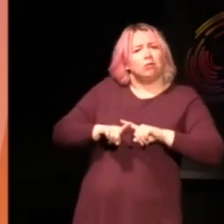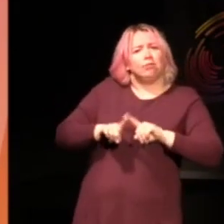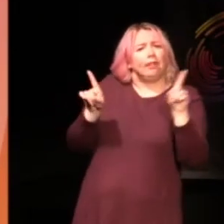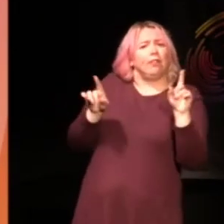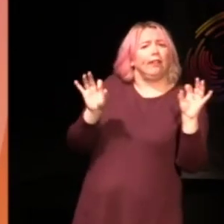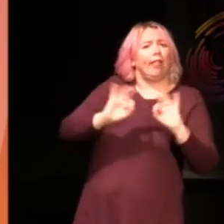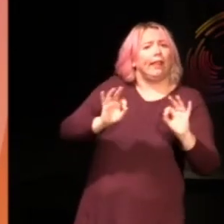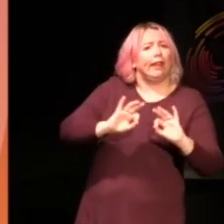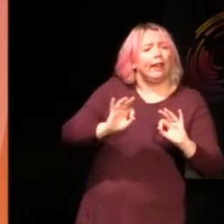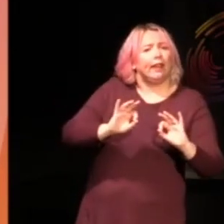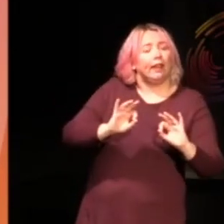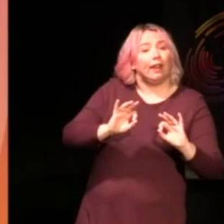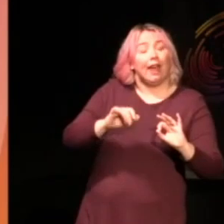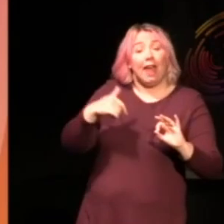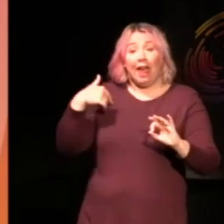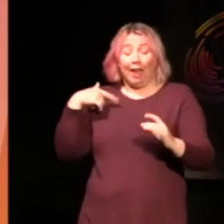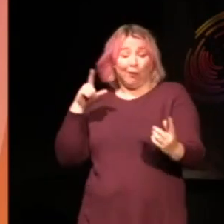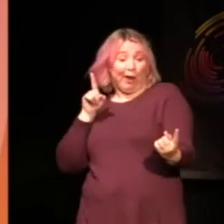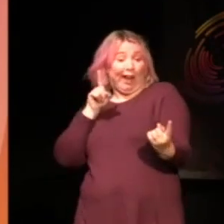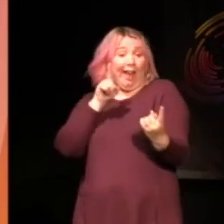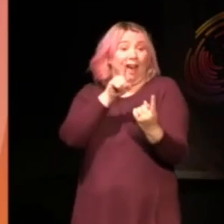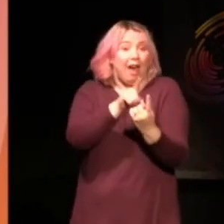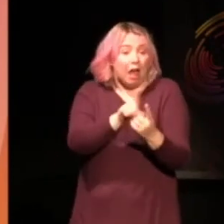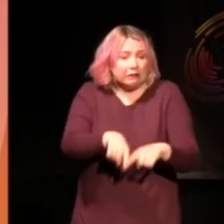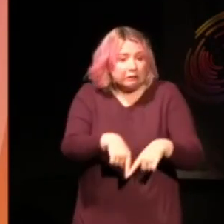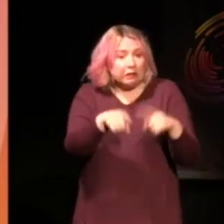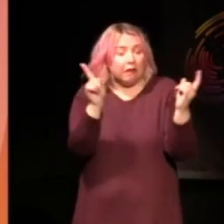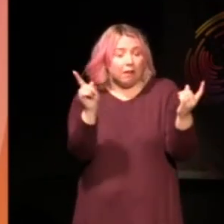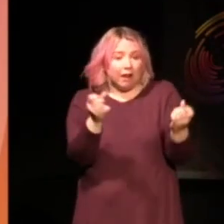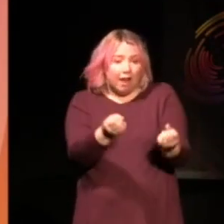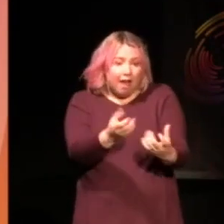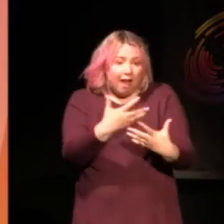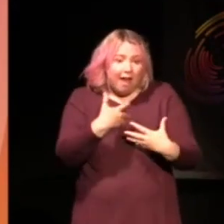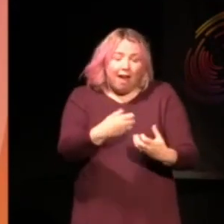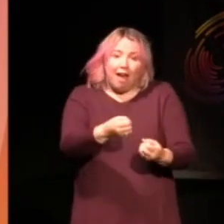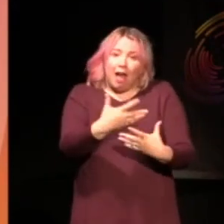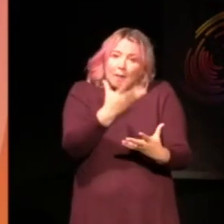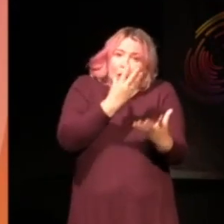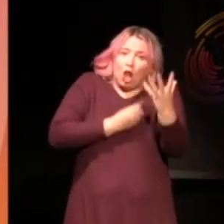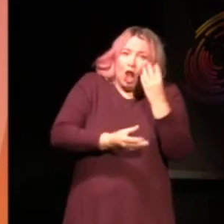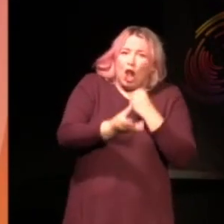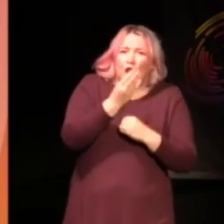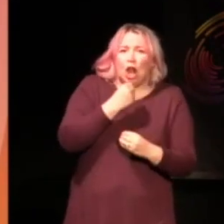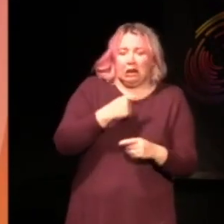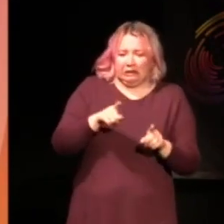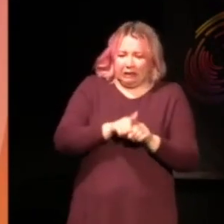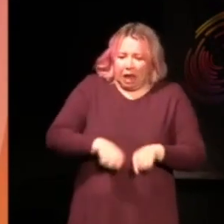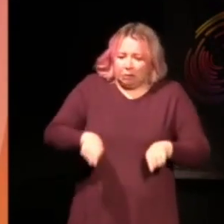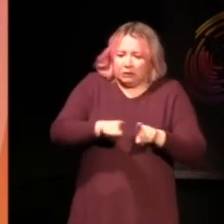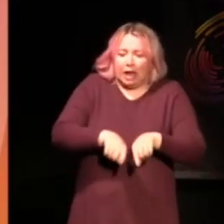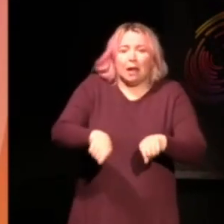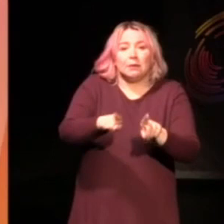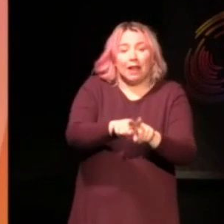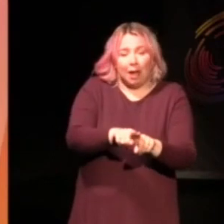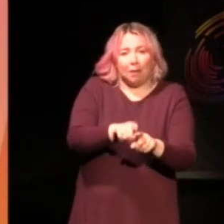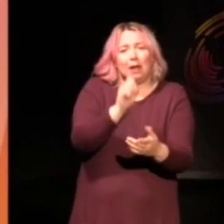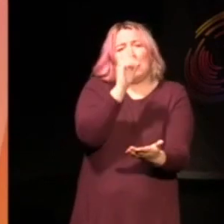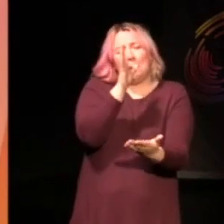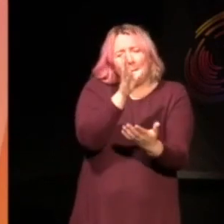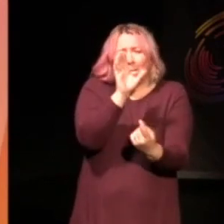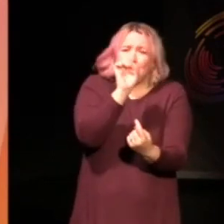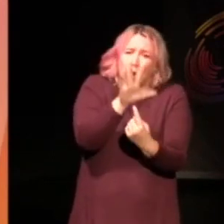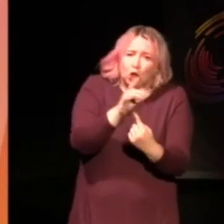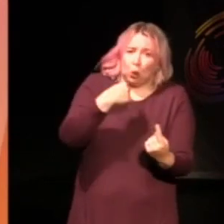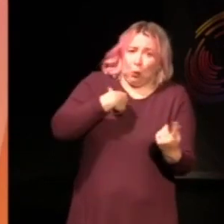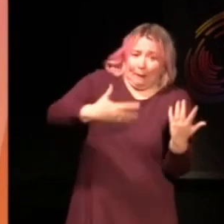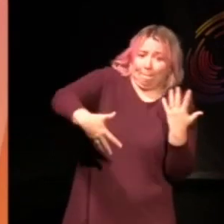existence. If we only hear the echoes of our voice, echoes don't tell us anything new. It is differences that teach us,